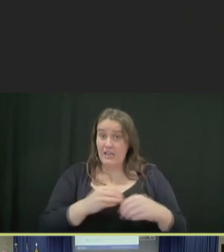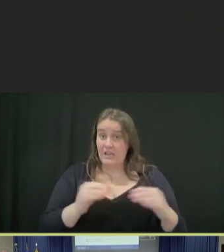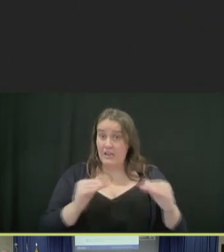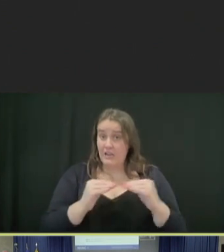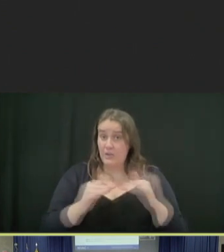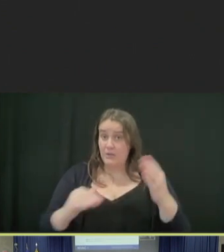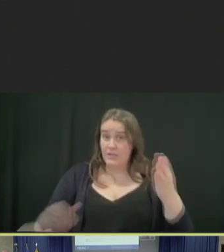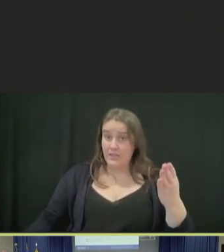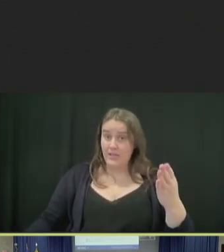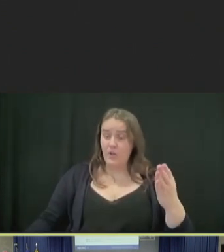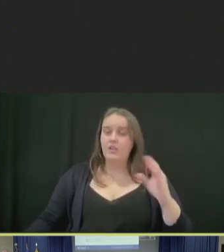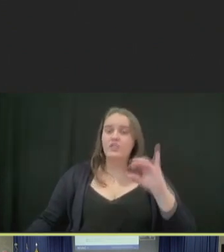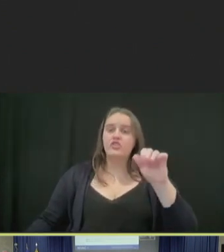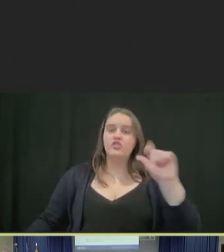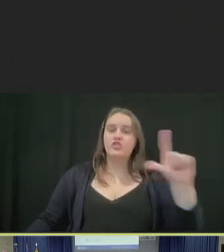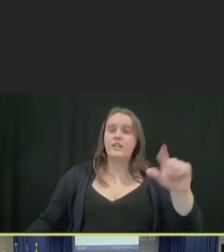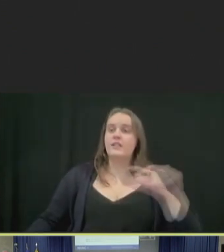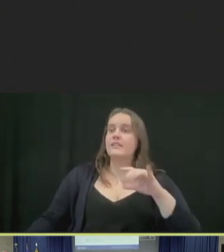Yes.